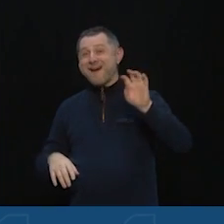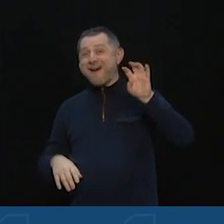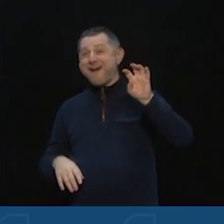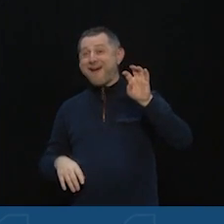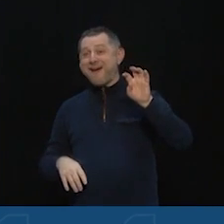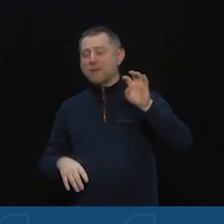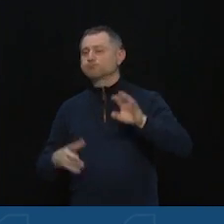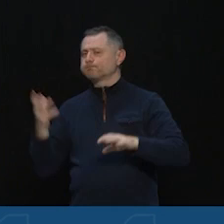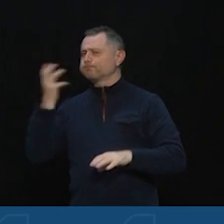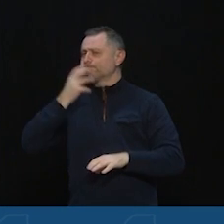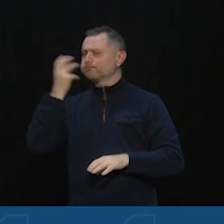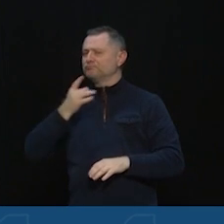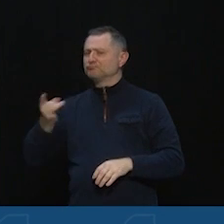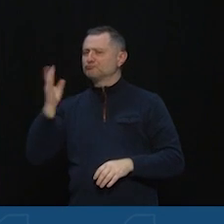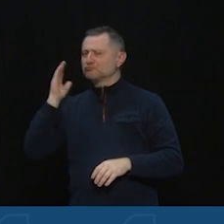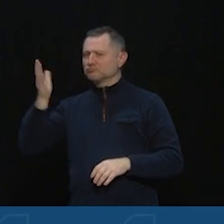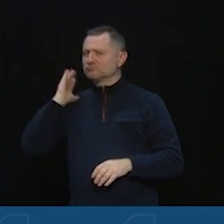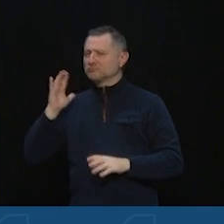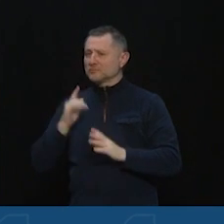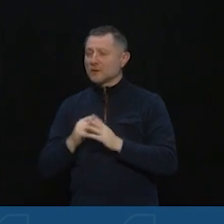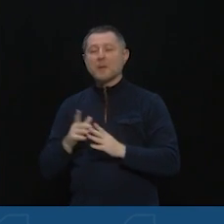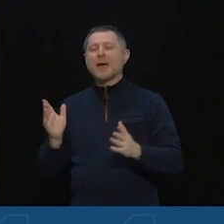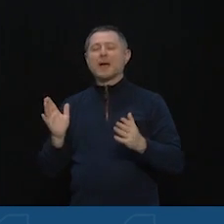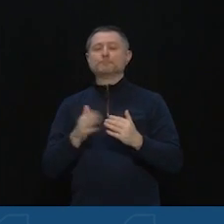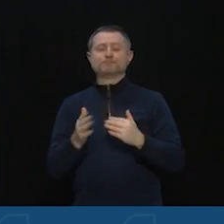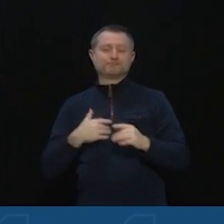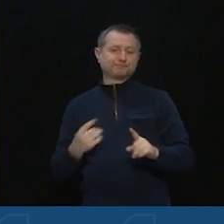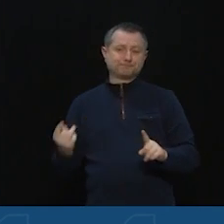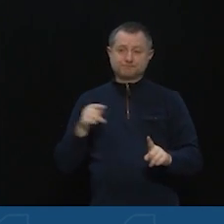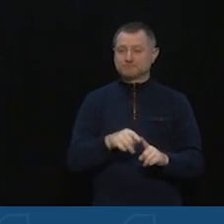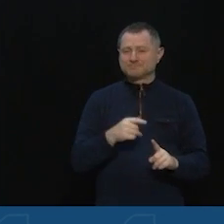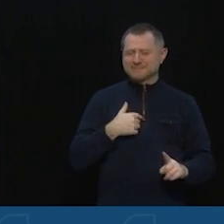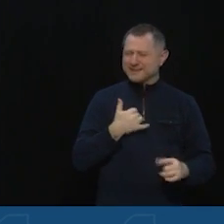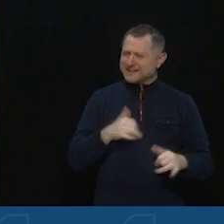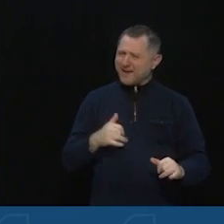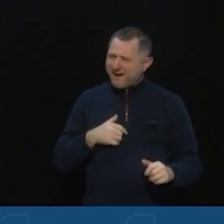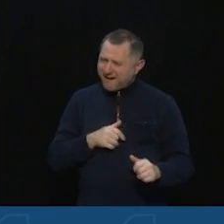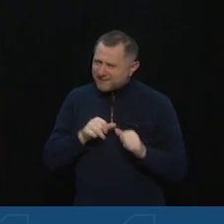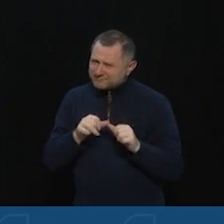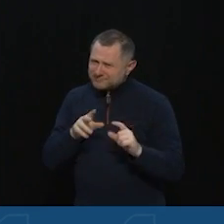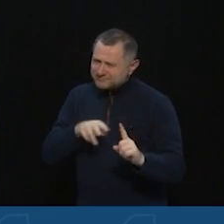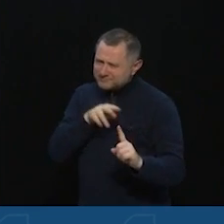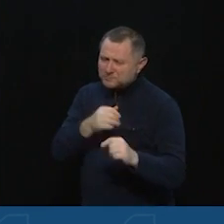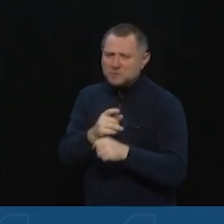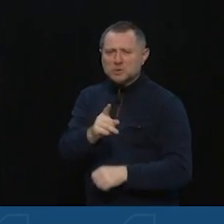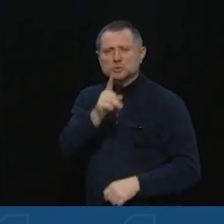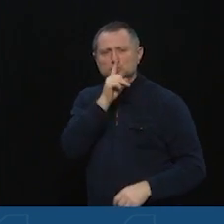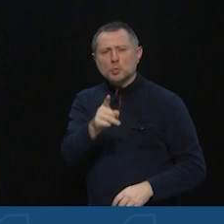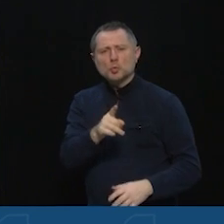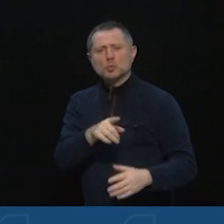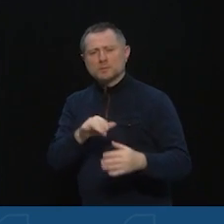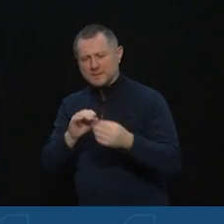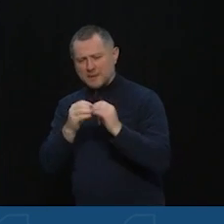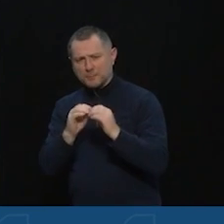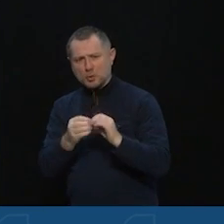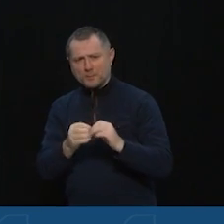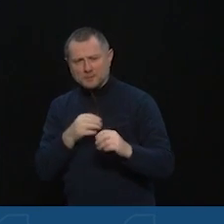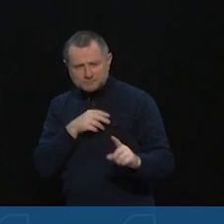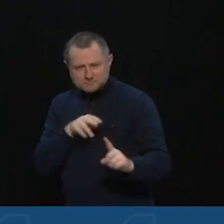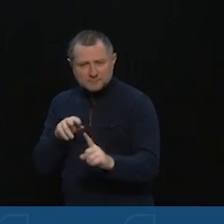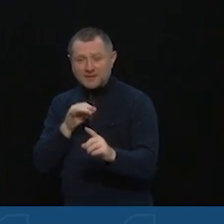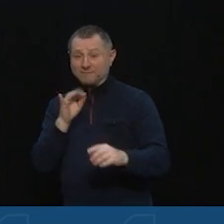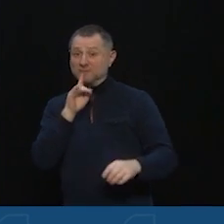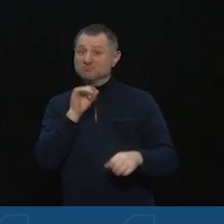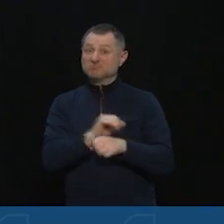well. But we're being very diligent in making sure that we monitor the numbers in case the numbers do start